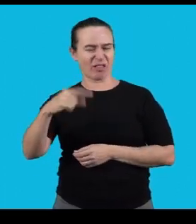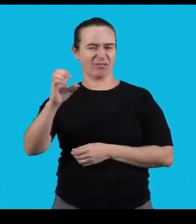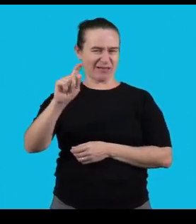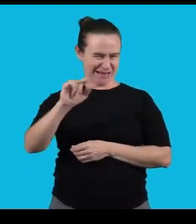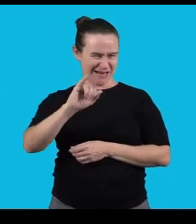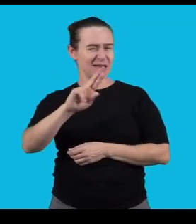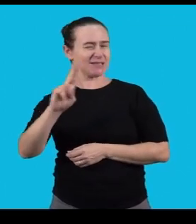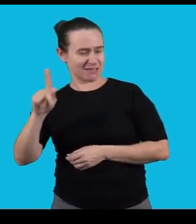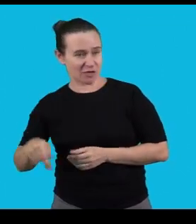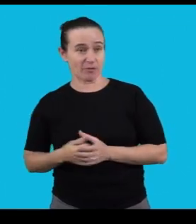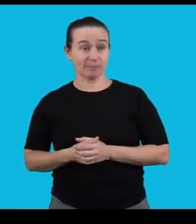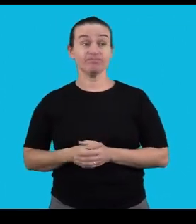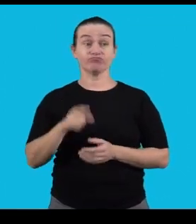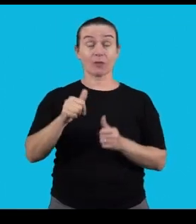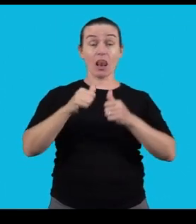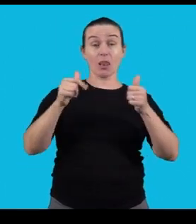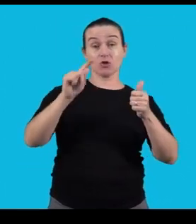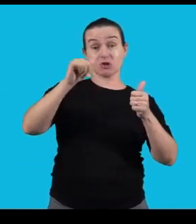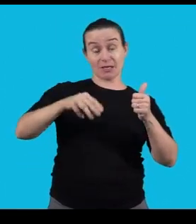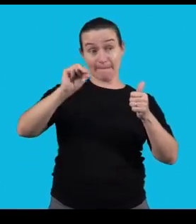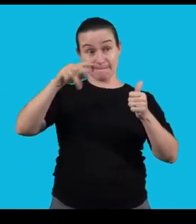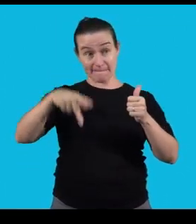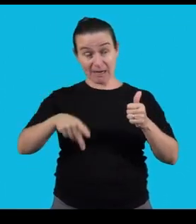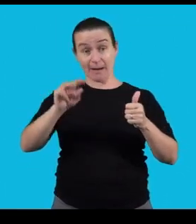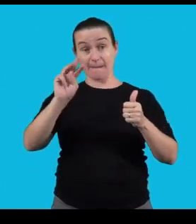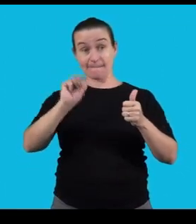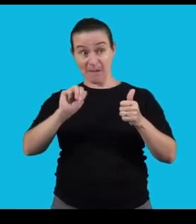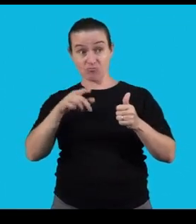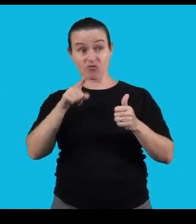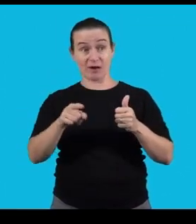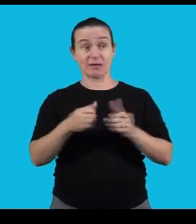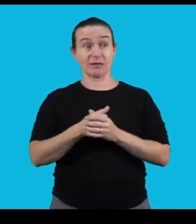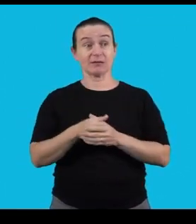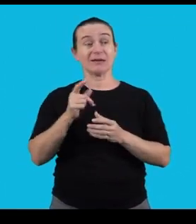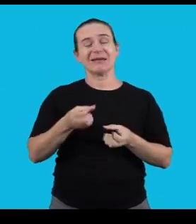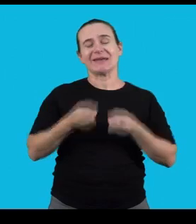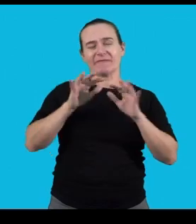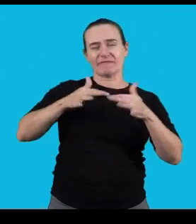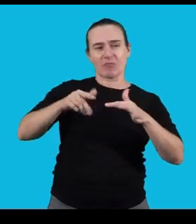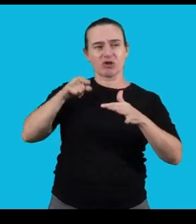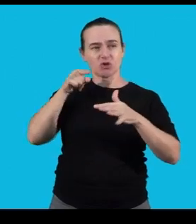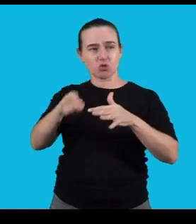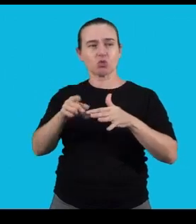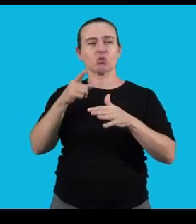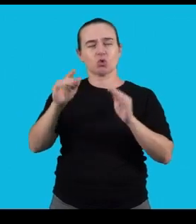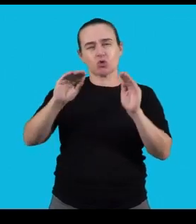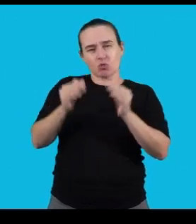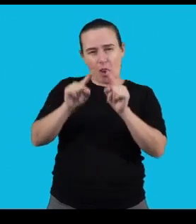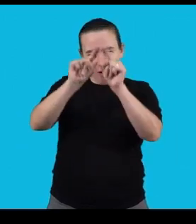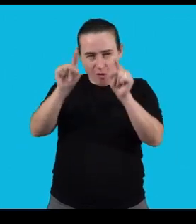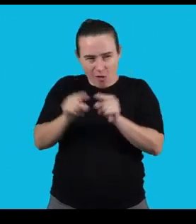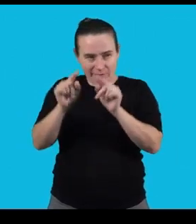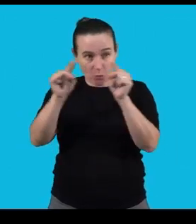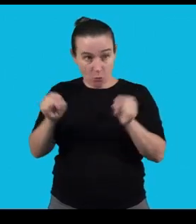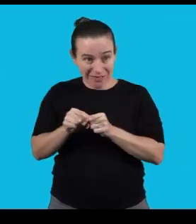sound? The large tympanic membrane transmits vibration to the smaller oval window through the